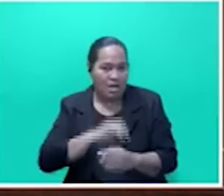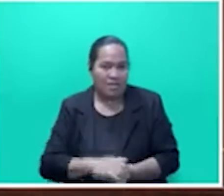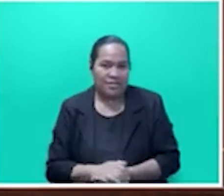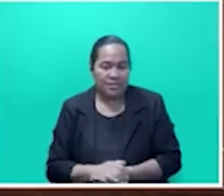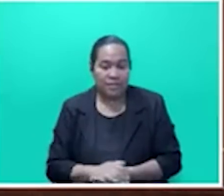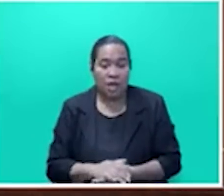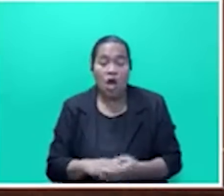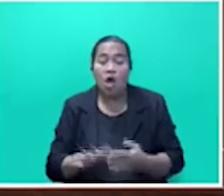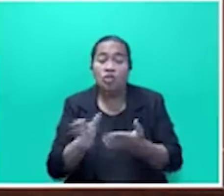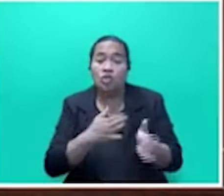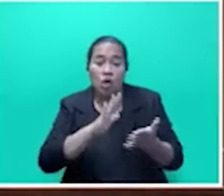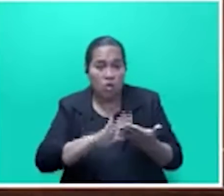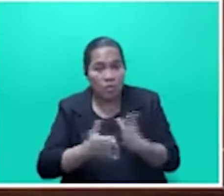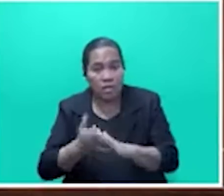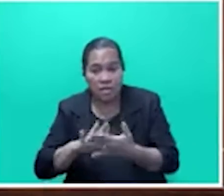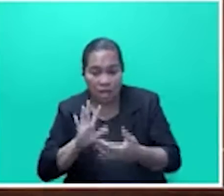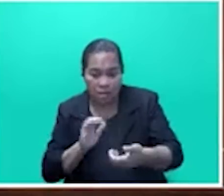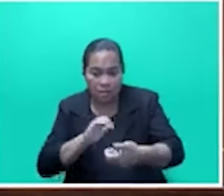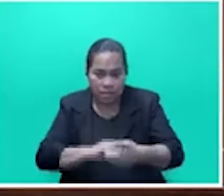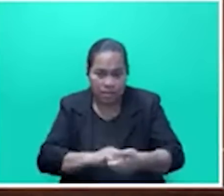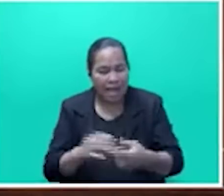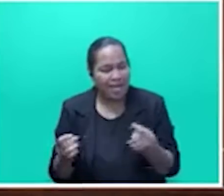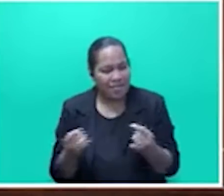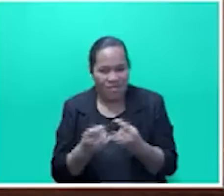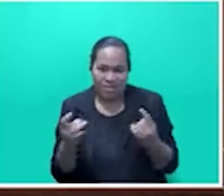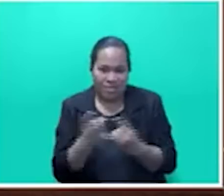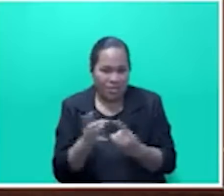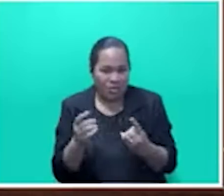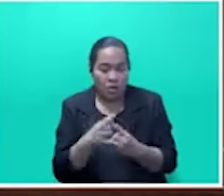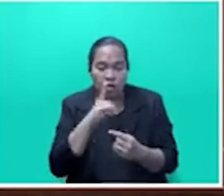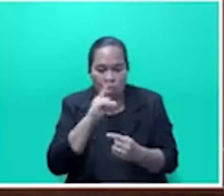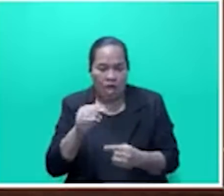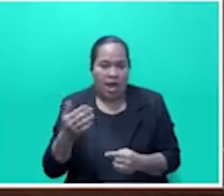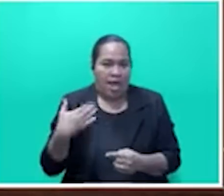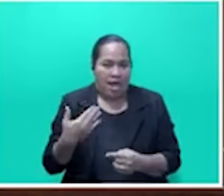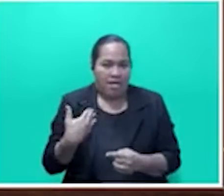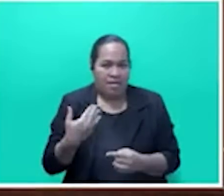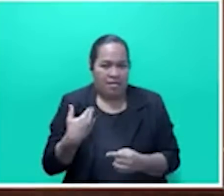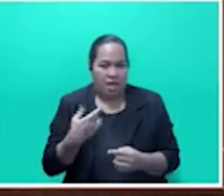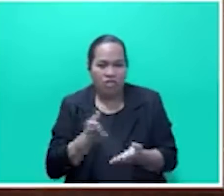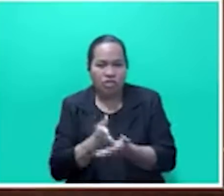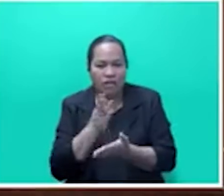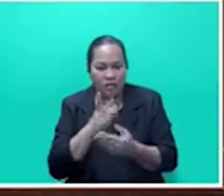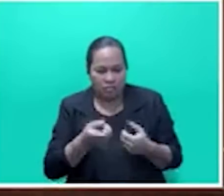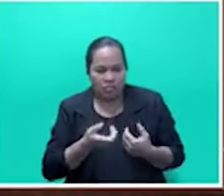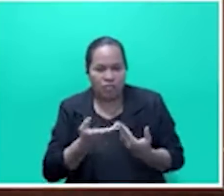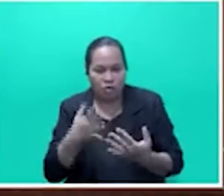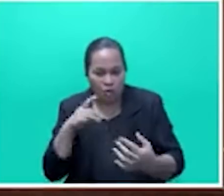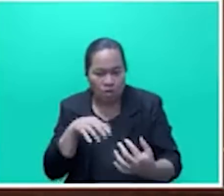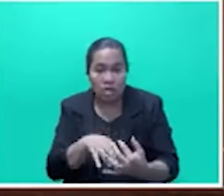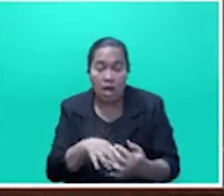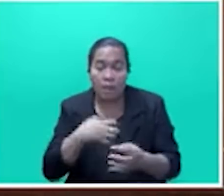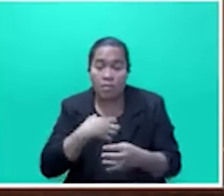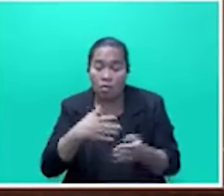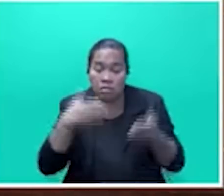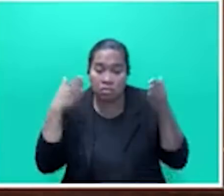Community engagement and ownership are seen as key to attaining better health service coverage. There will be a particular emphasis